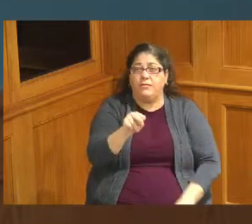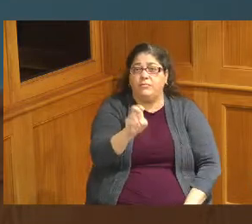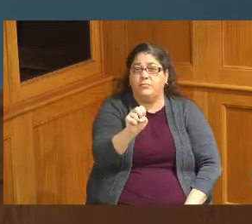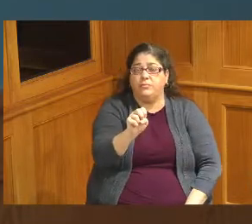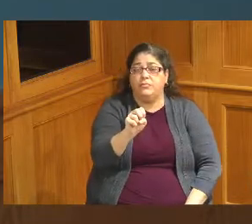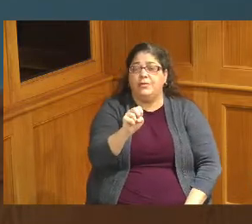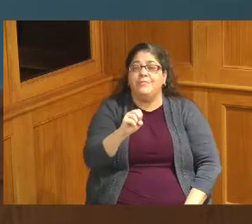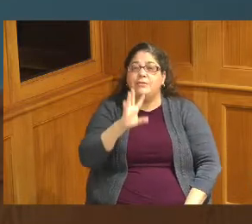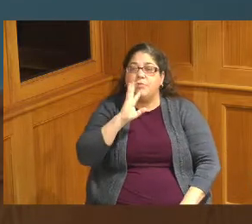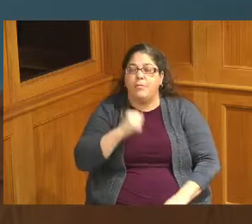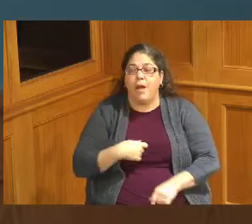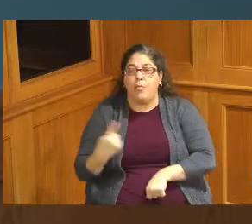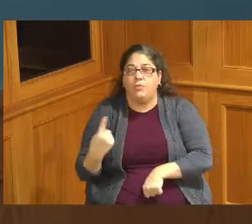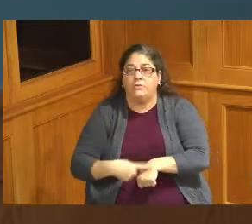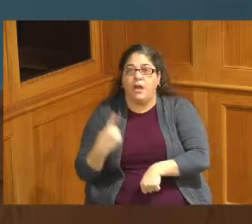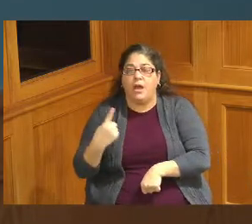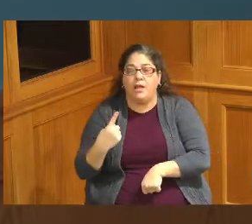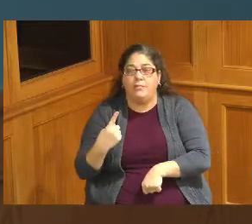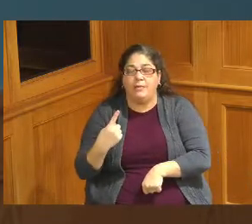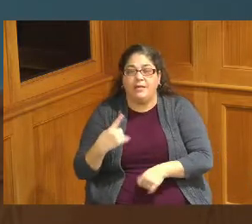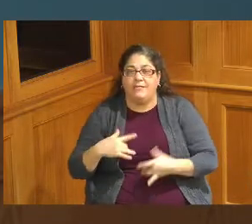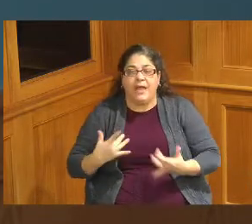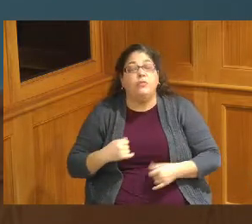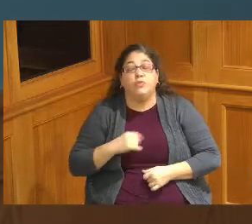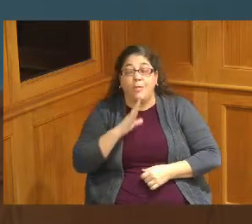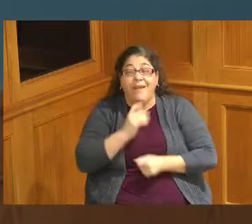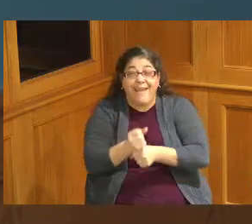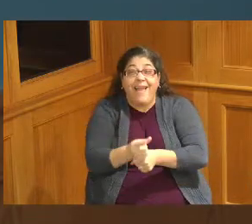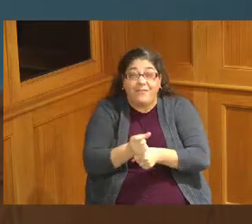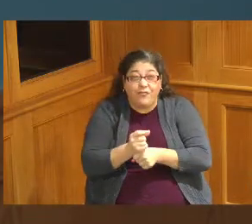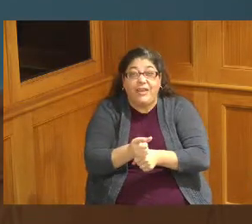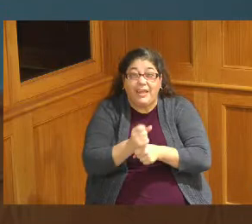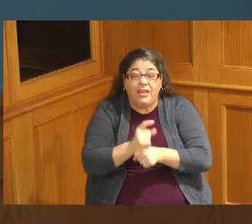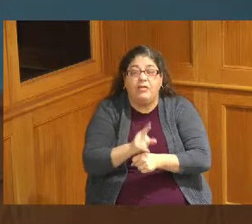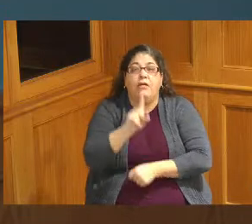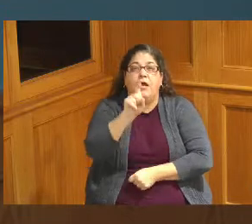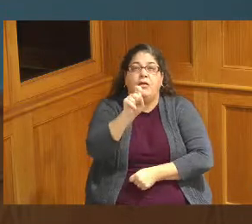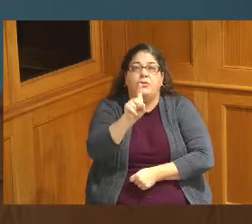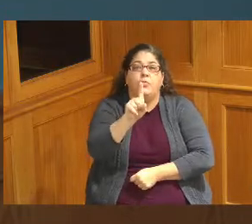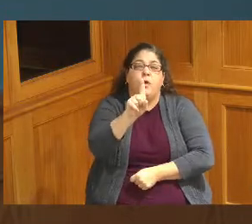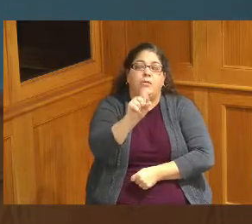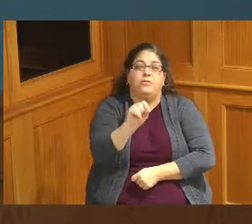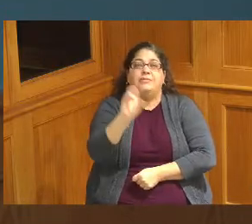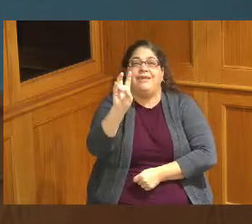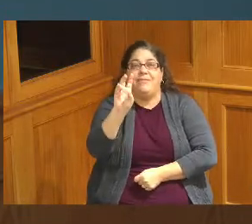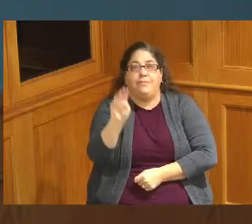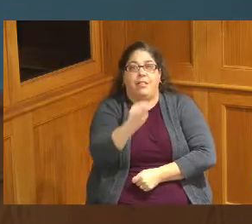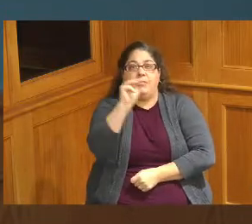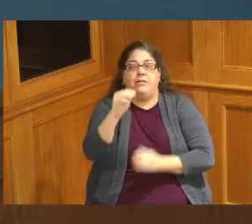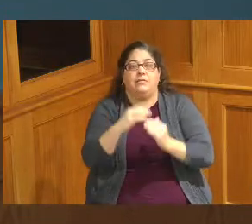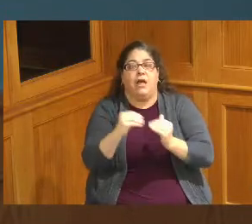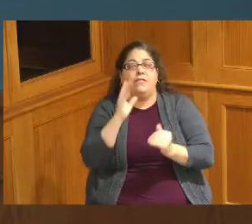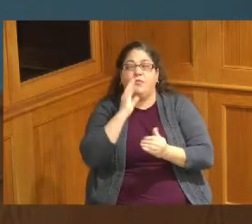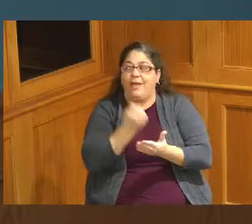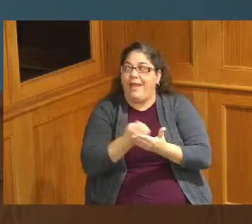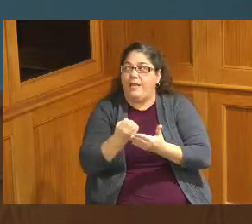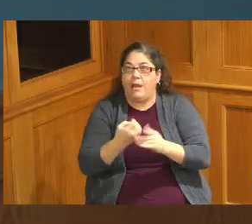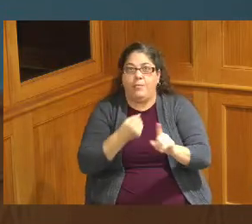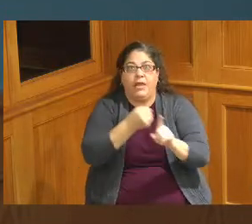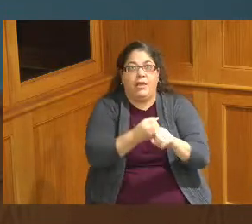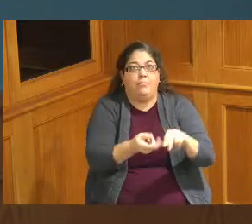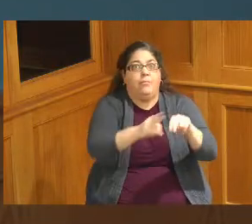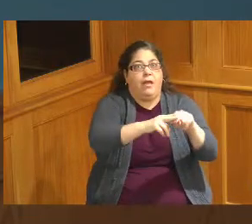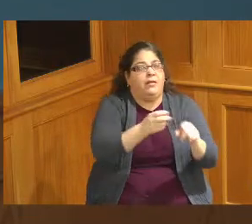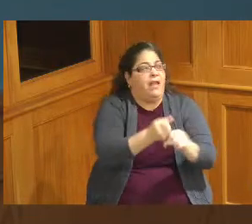talking a one-time event, I'm talking every year, bringing in $107 million in economic impact every